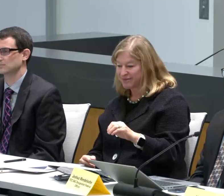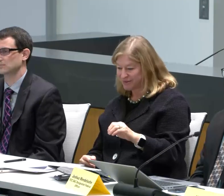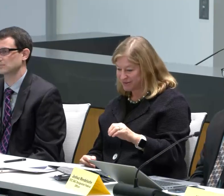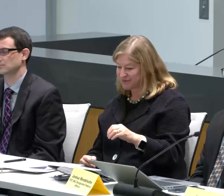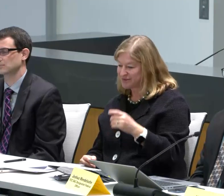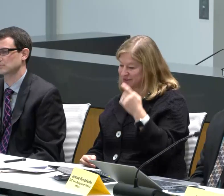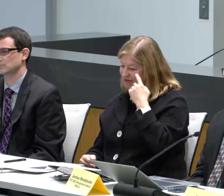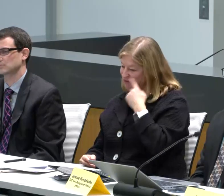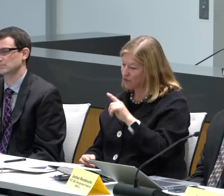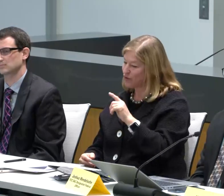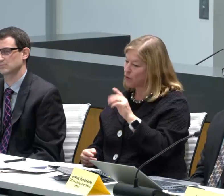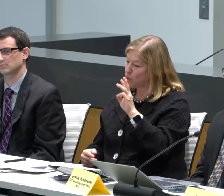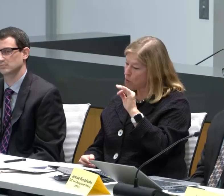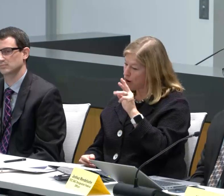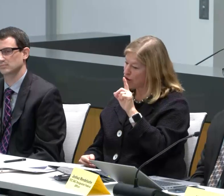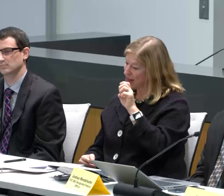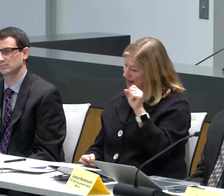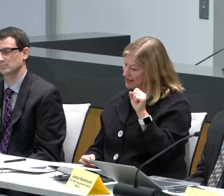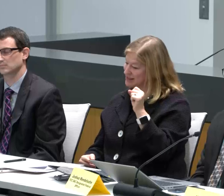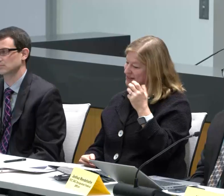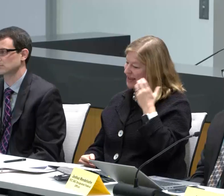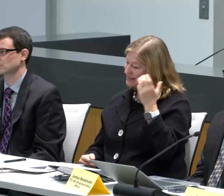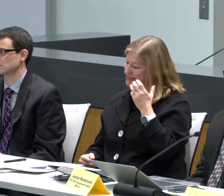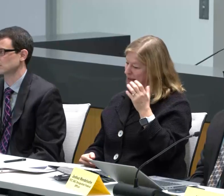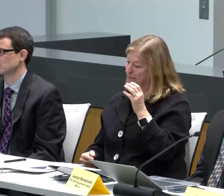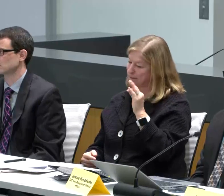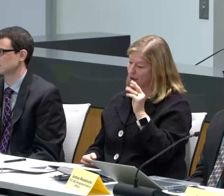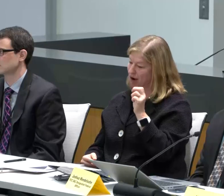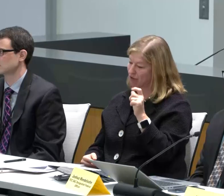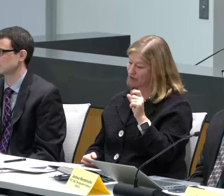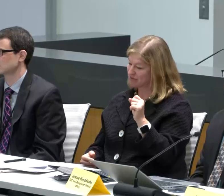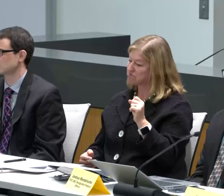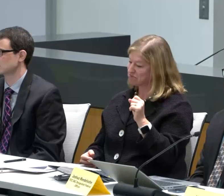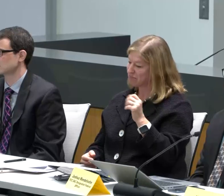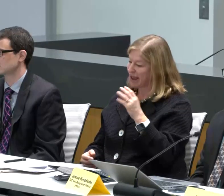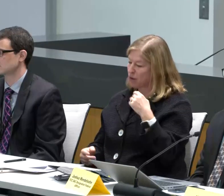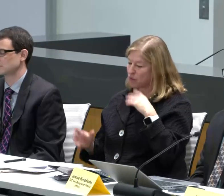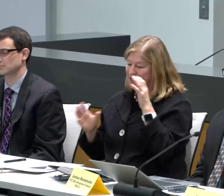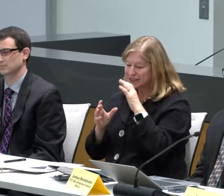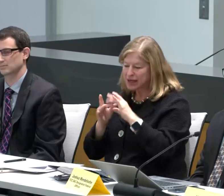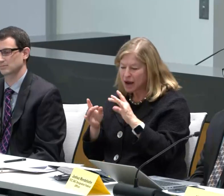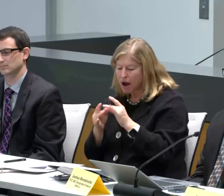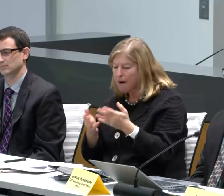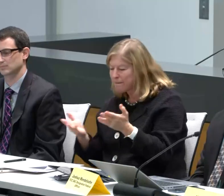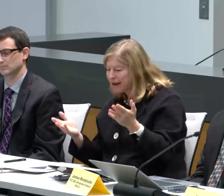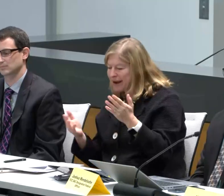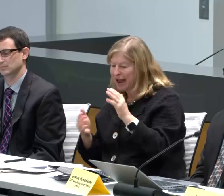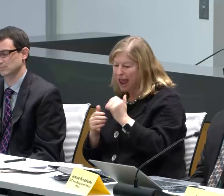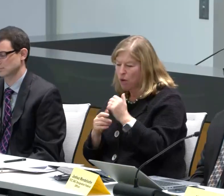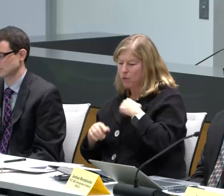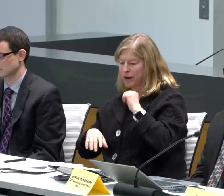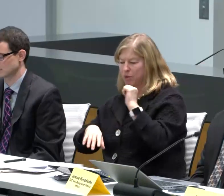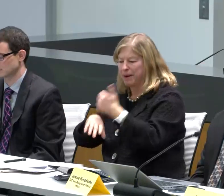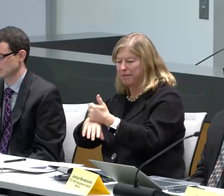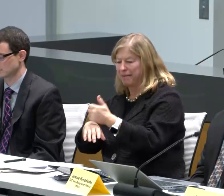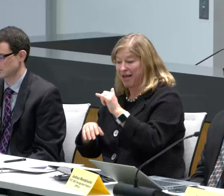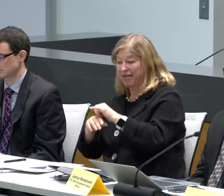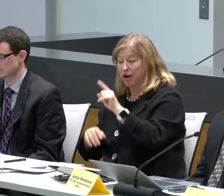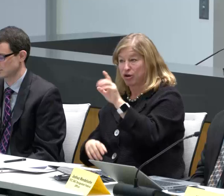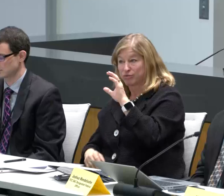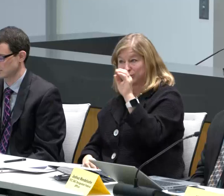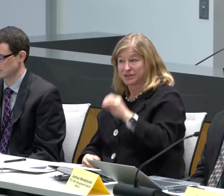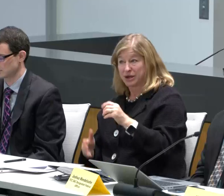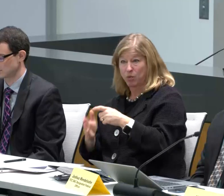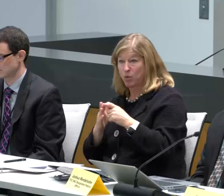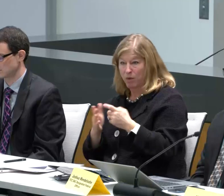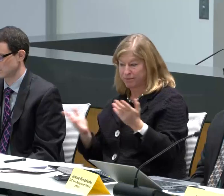at 100% for wireless handset models. We are seeking comment on